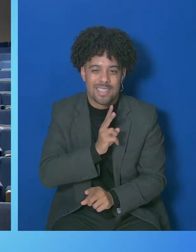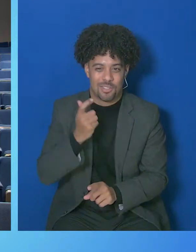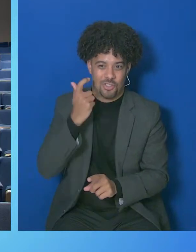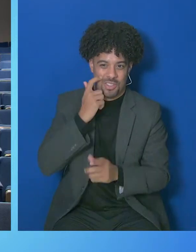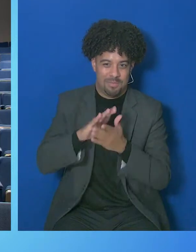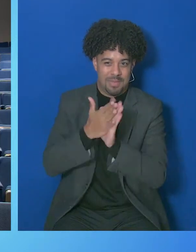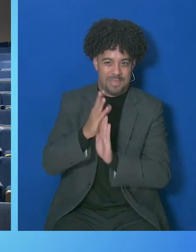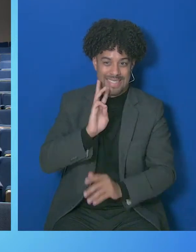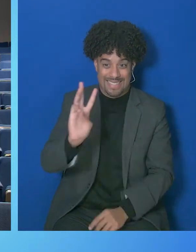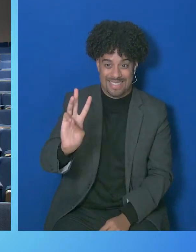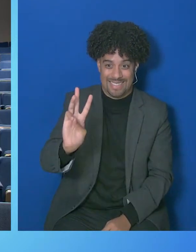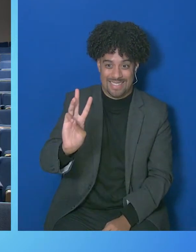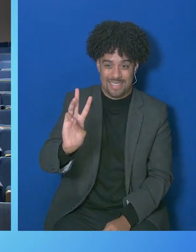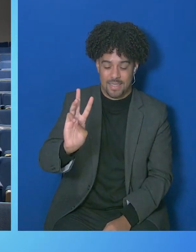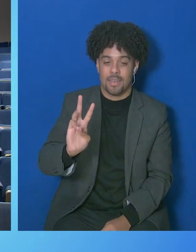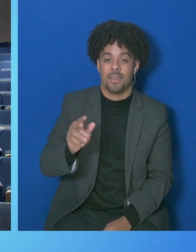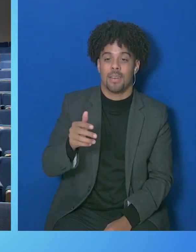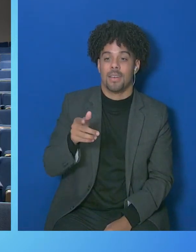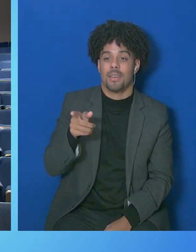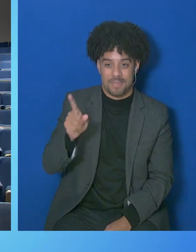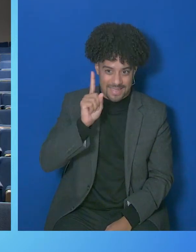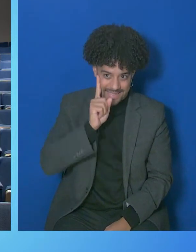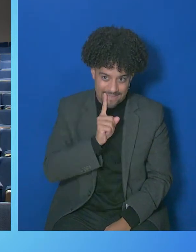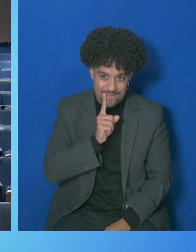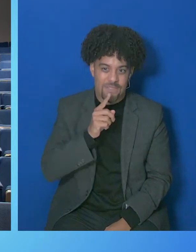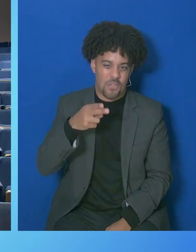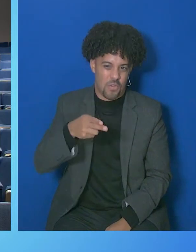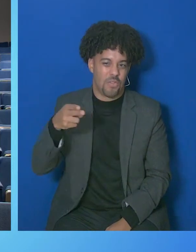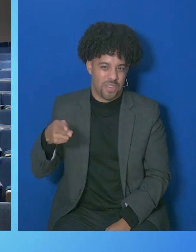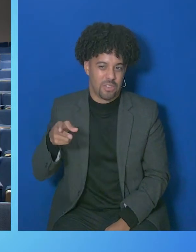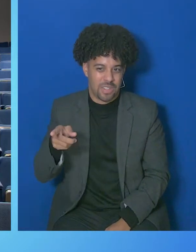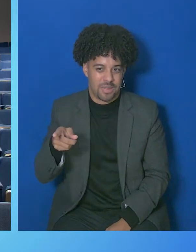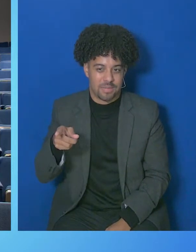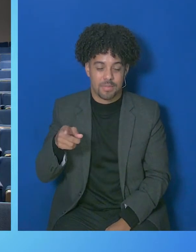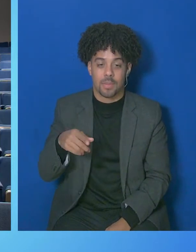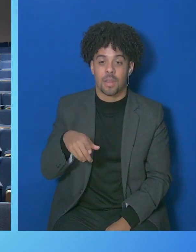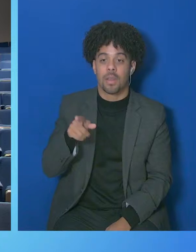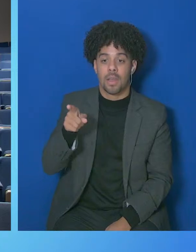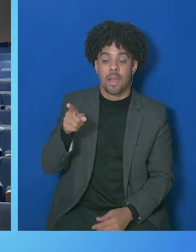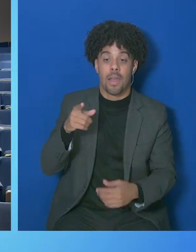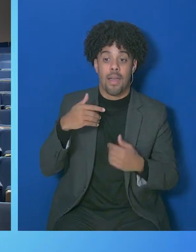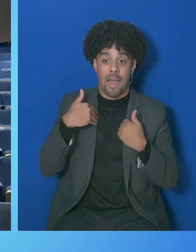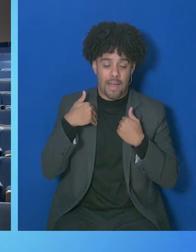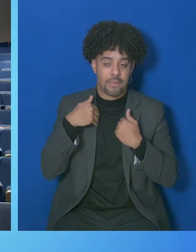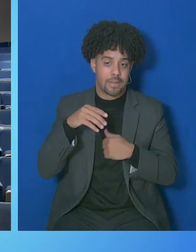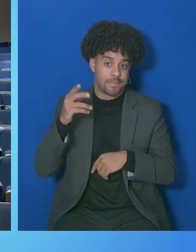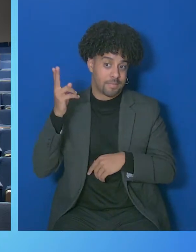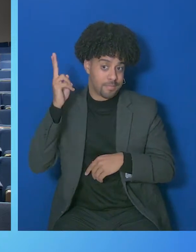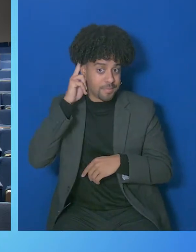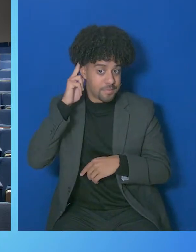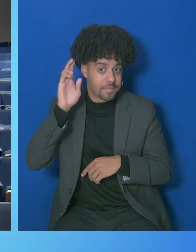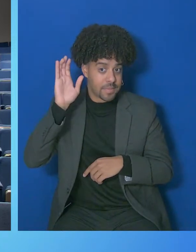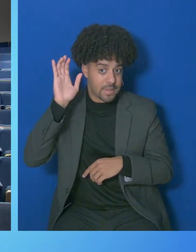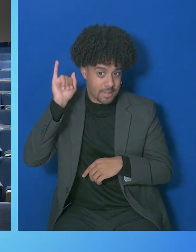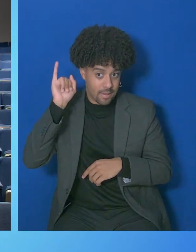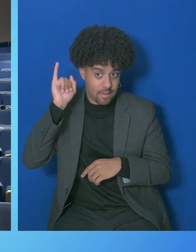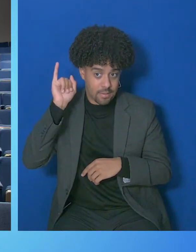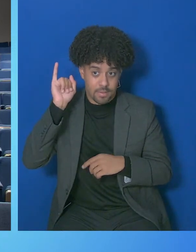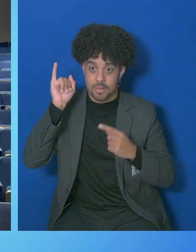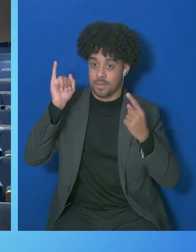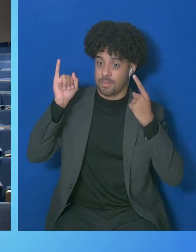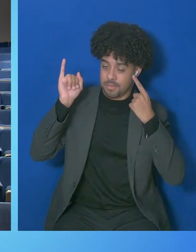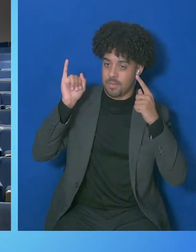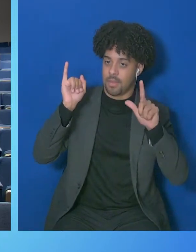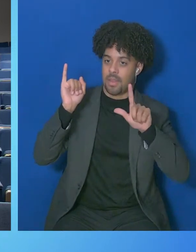he's deaf, hard of hearing, and he has a cochlear in the right ear and a hearing aid